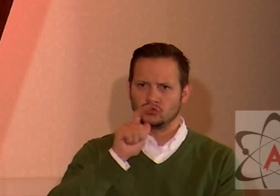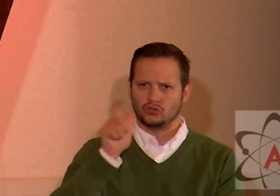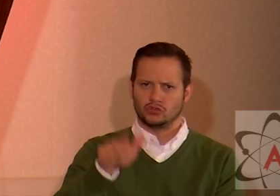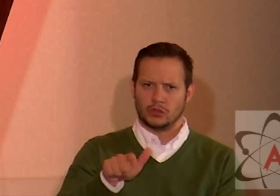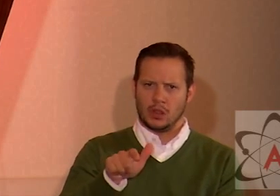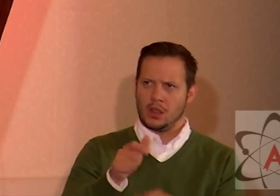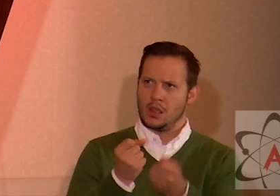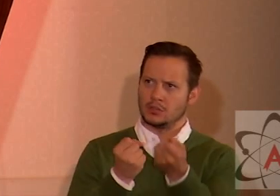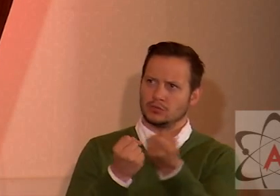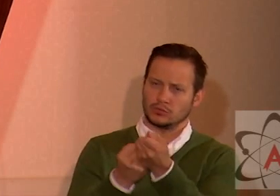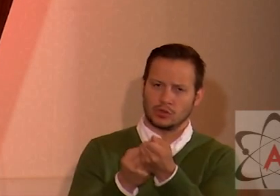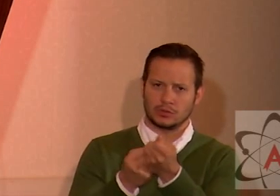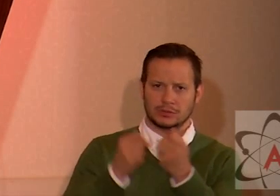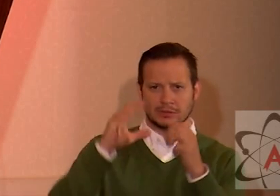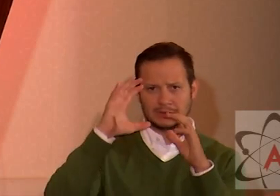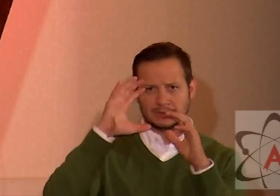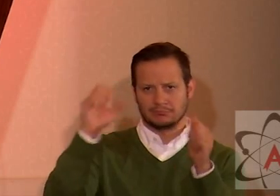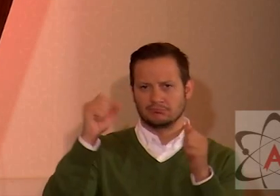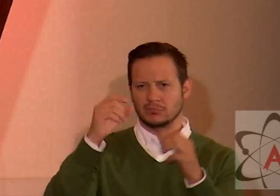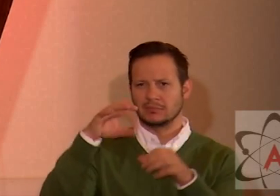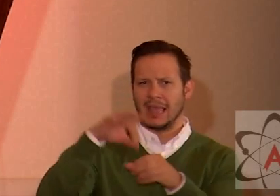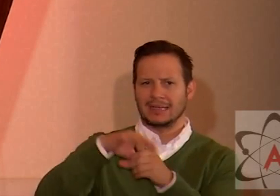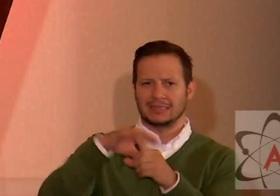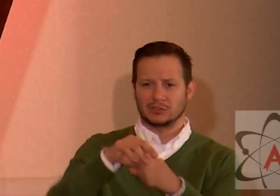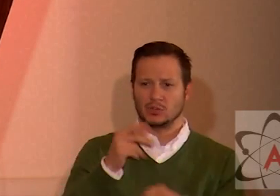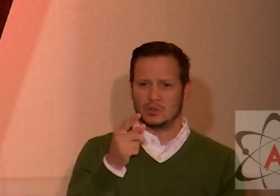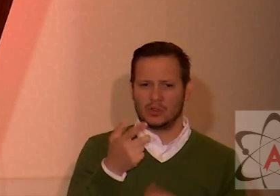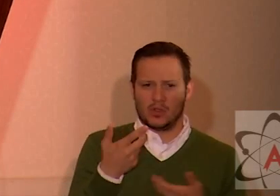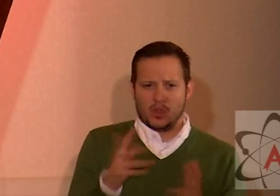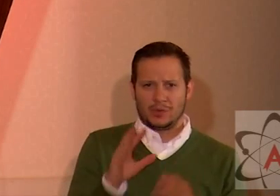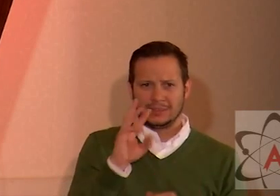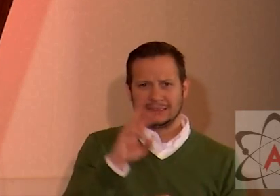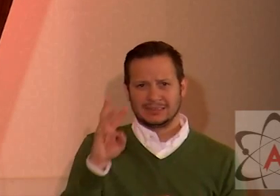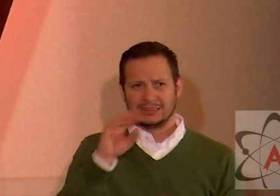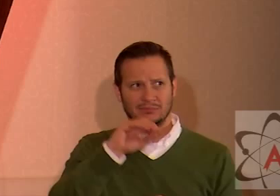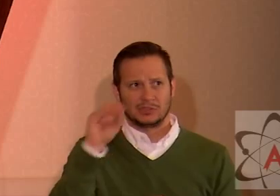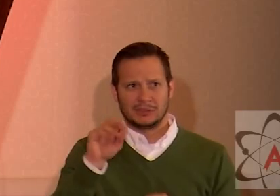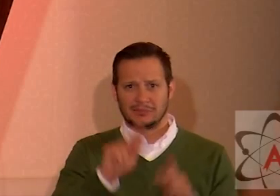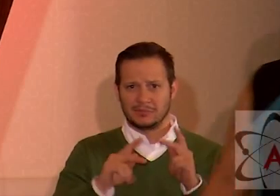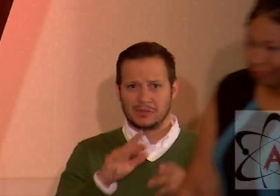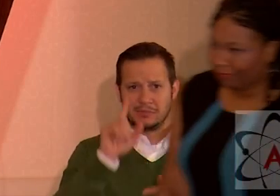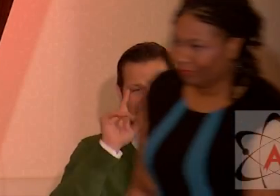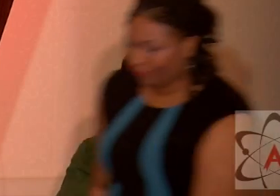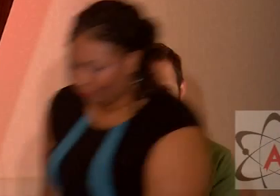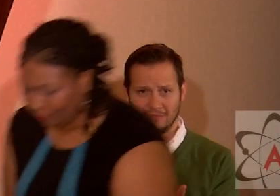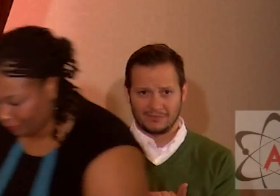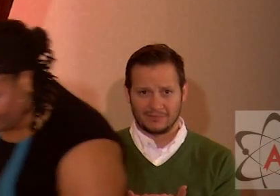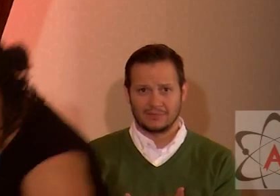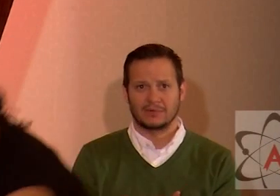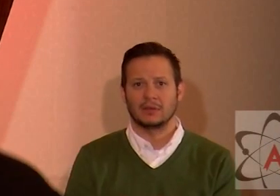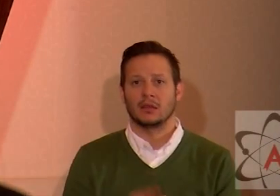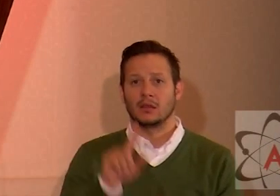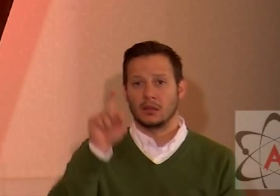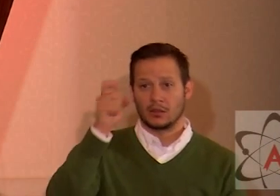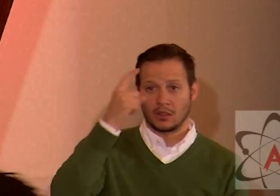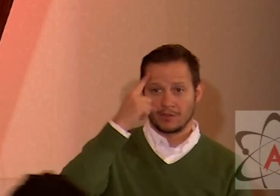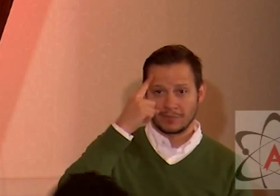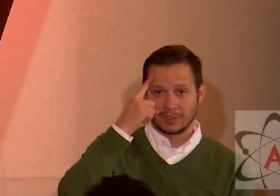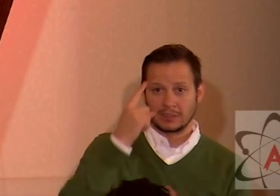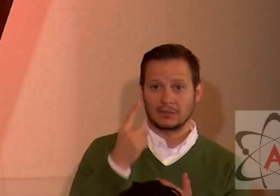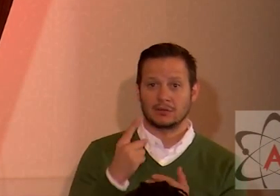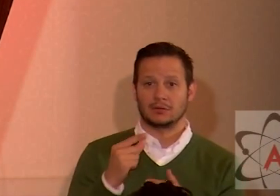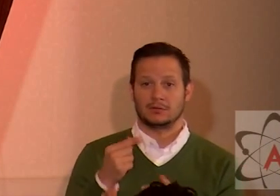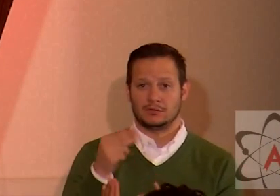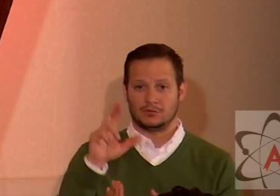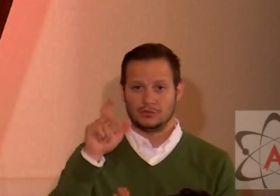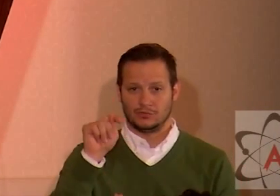endorse candidates. Two-thirds of Americans already believe that if you get government grants and contracts, you should hire the